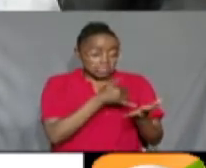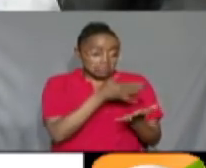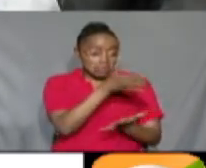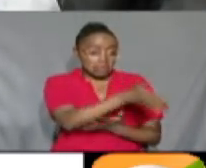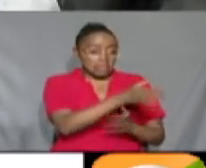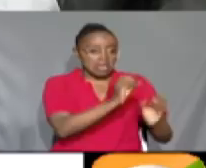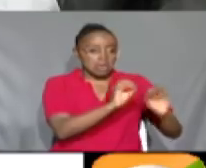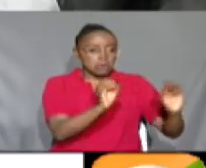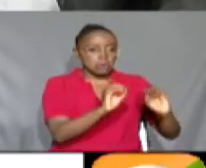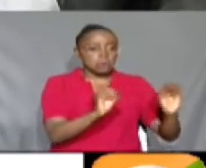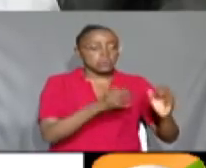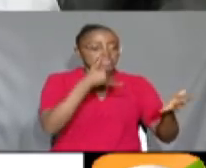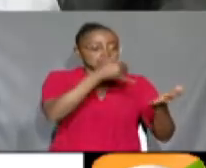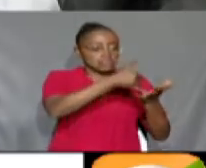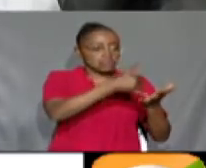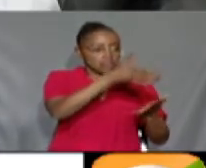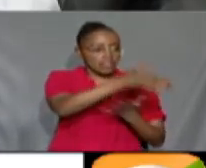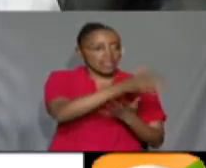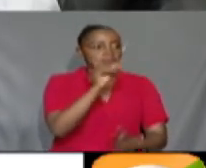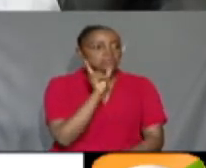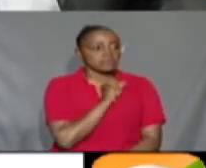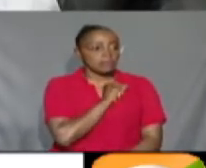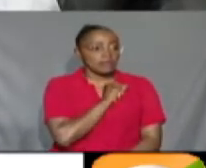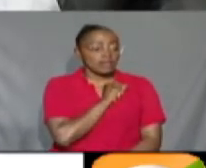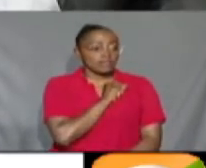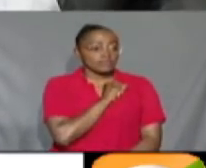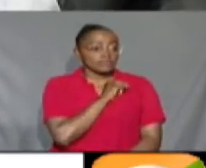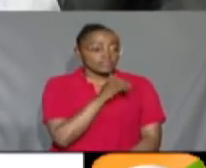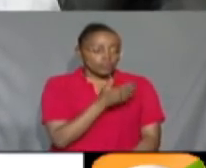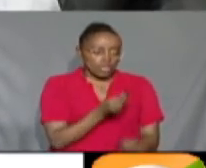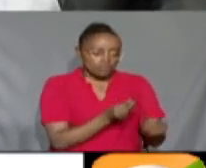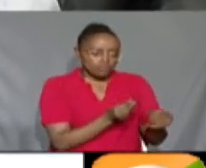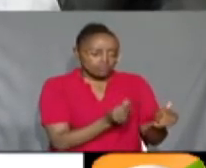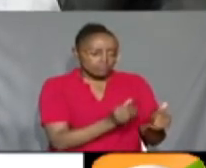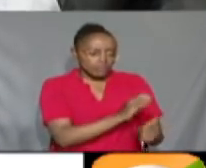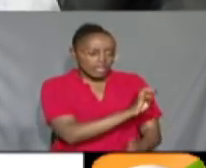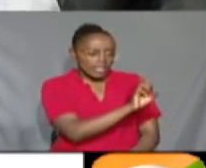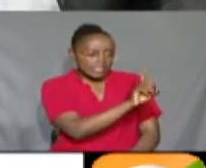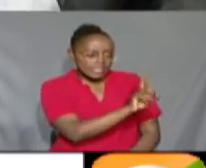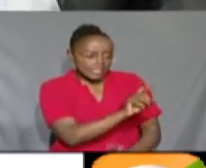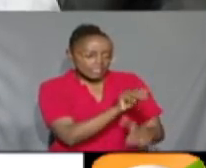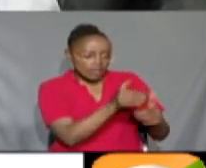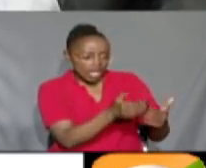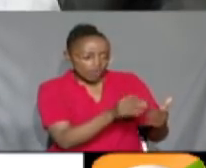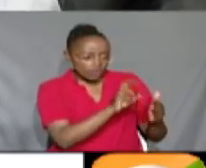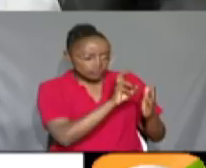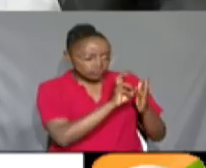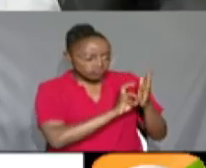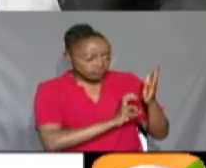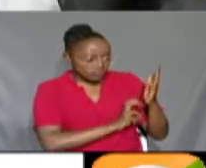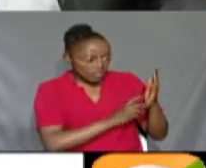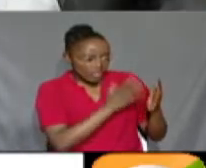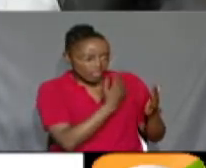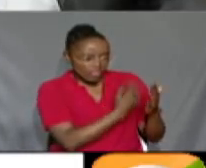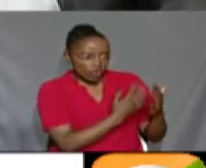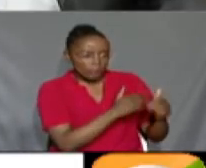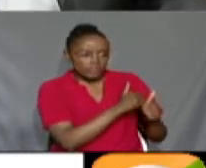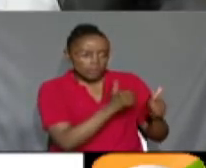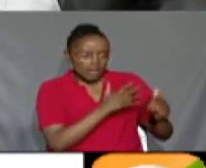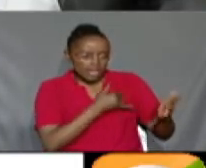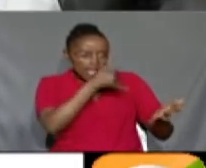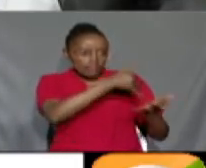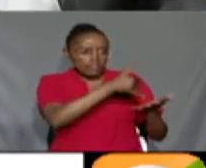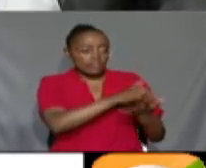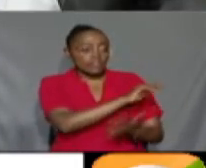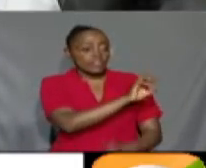captured, was actually captured. And the issue was, how have we dealt with the executive? And if you read the document has captured the